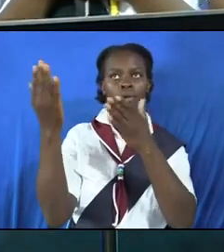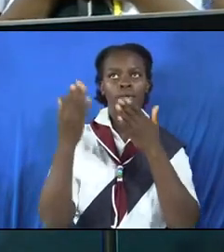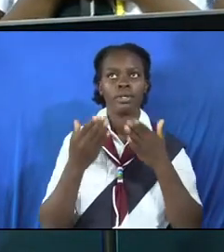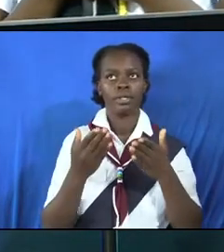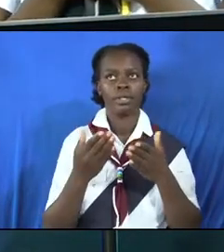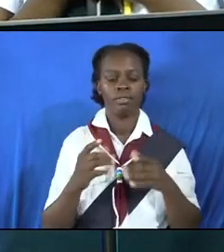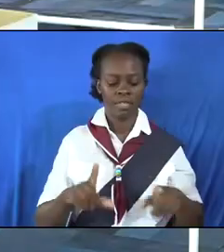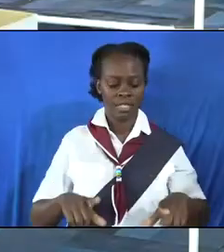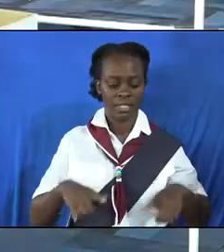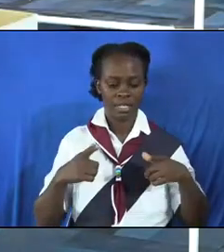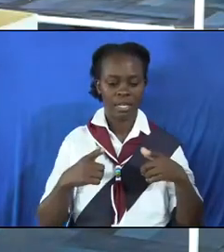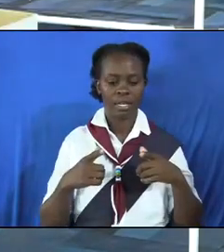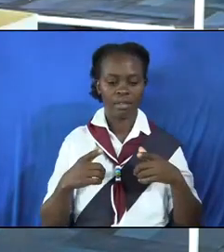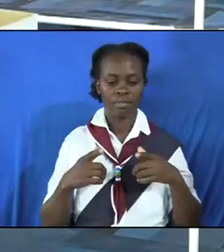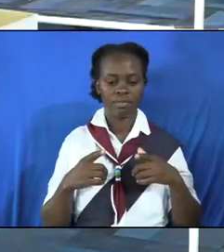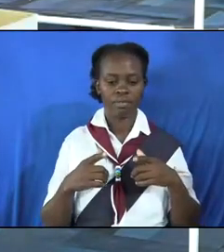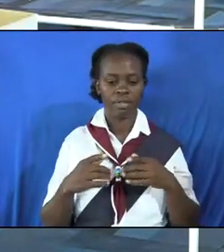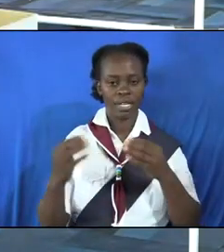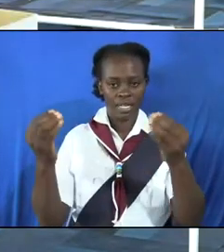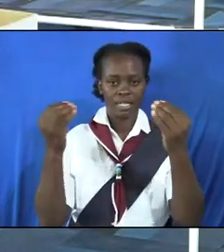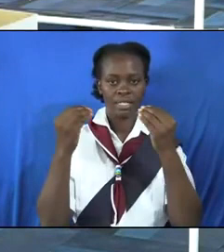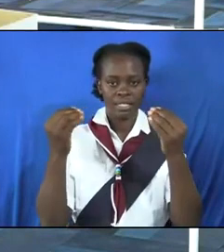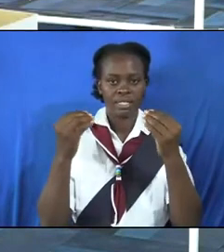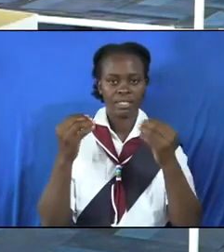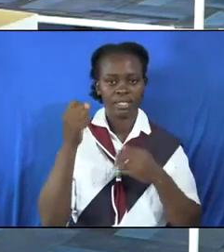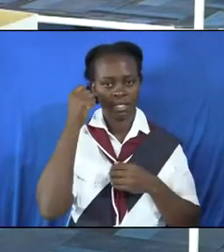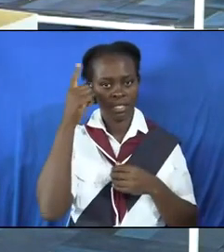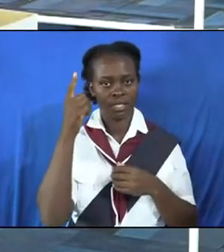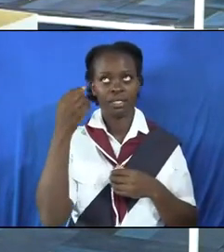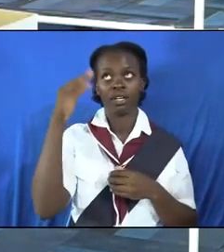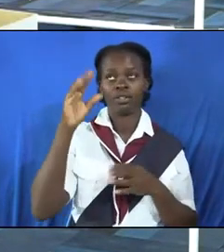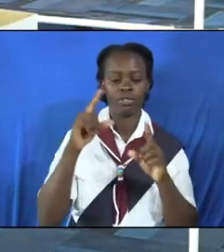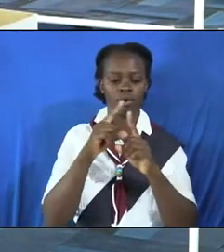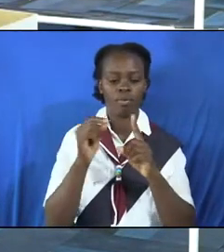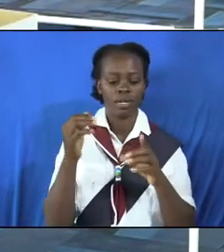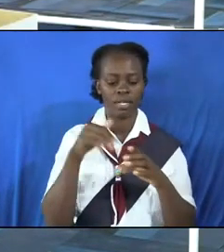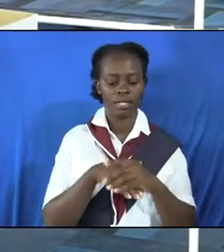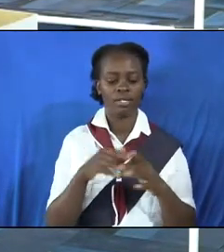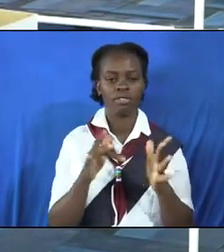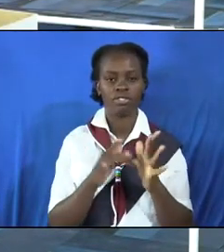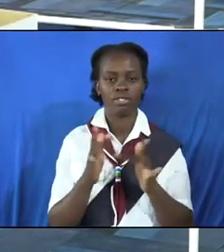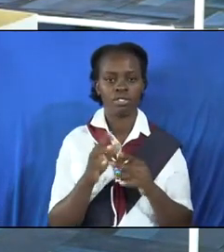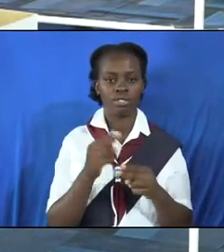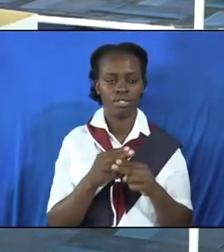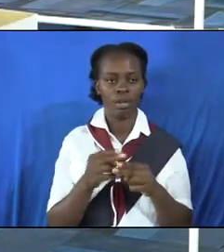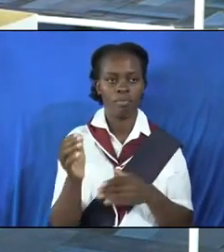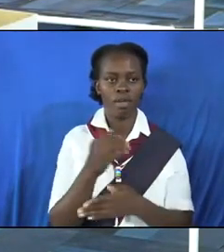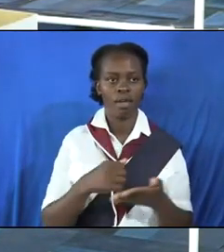Thank you for letting us understand your word. In Jesus' name we pray. Amen.